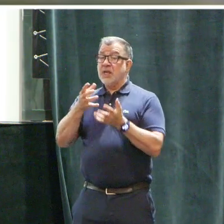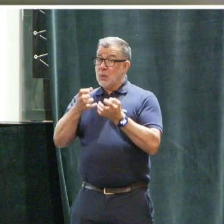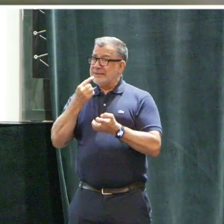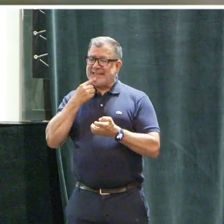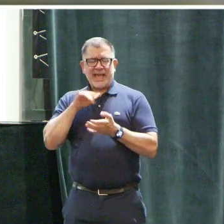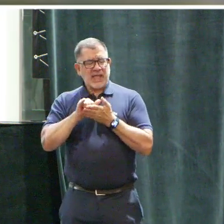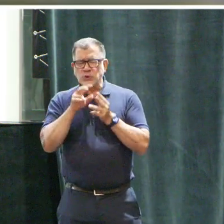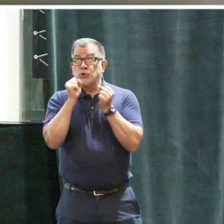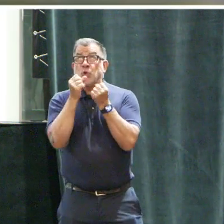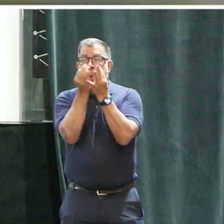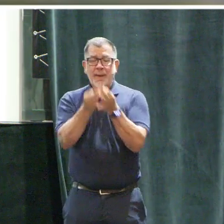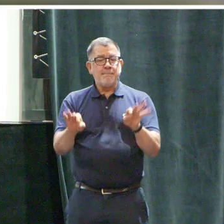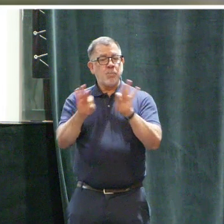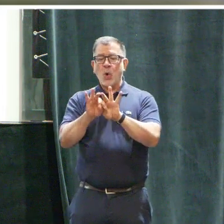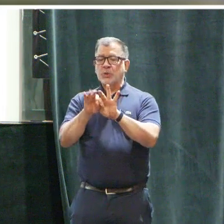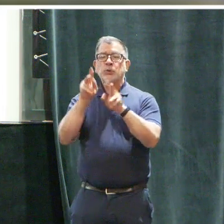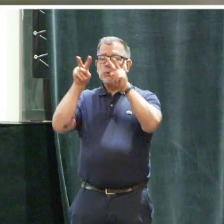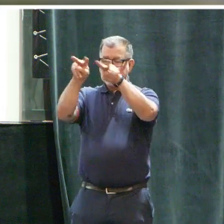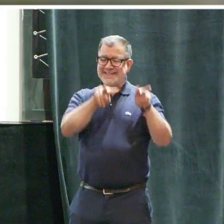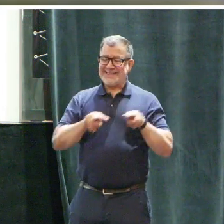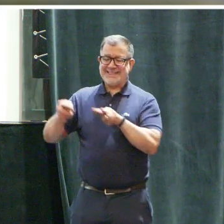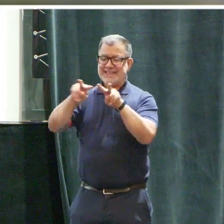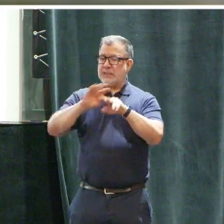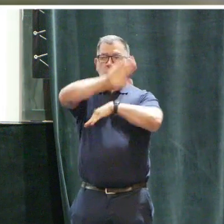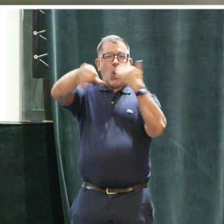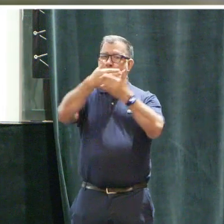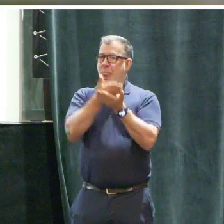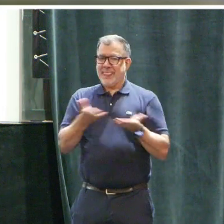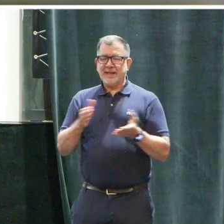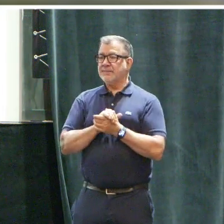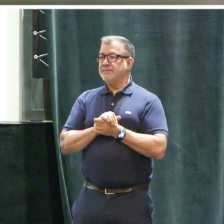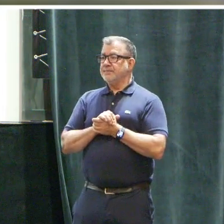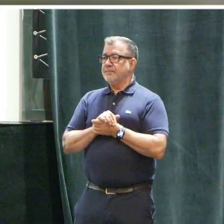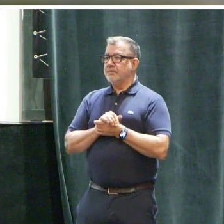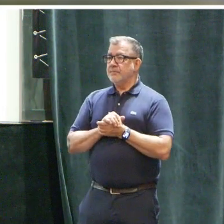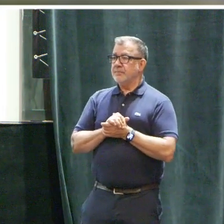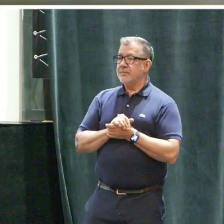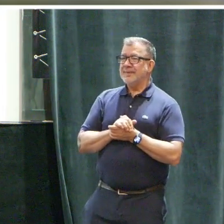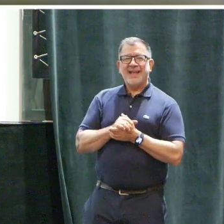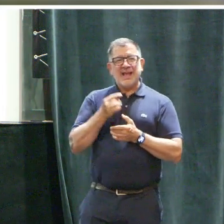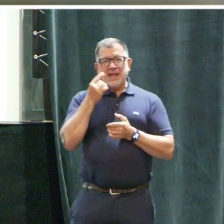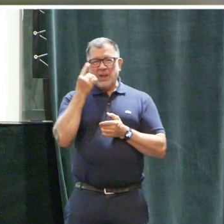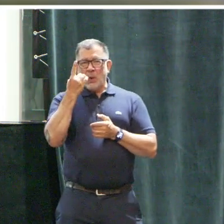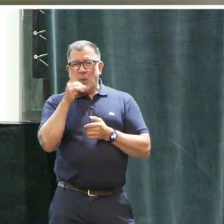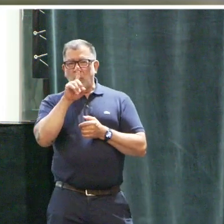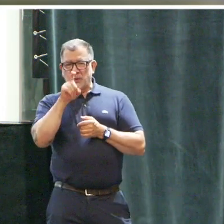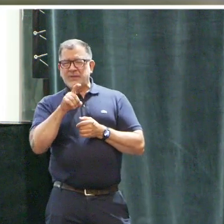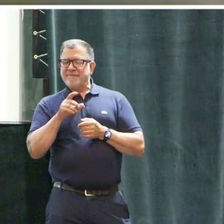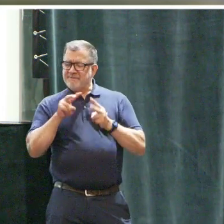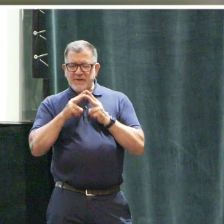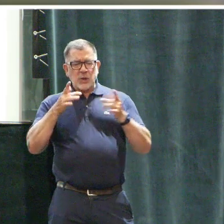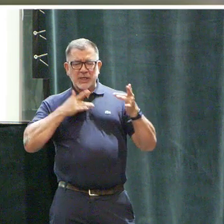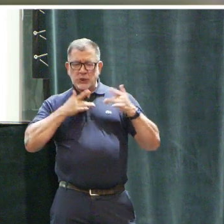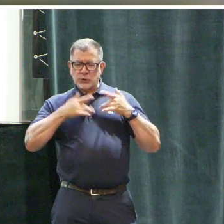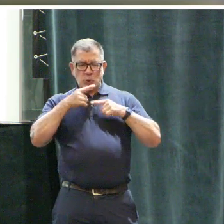see the whole. I have a question that comes up a lot. The community is very concerned about the west side of Manhattan. And